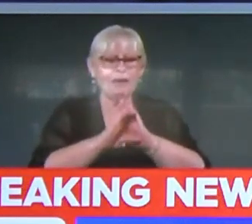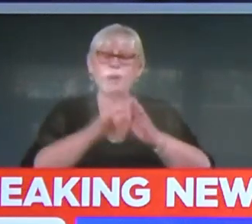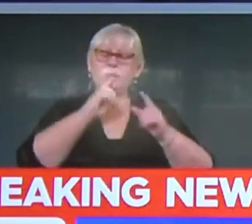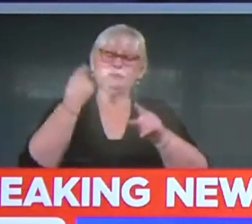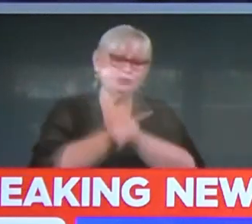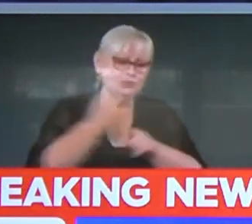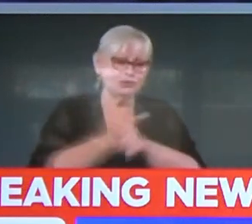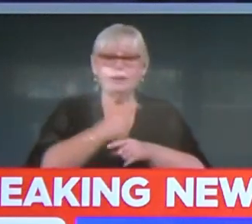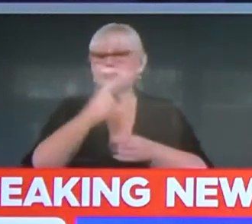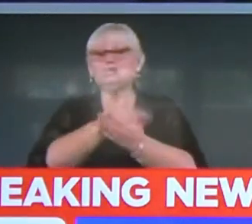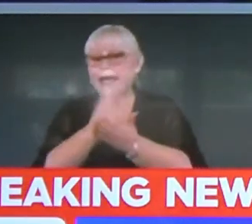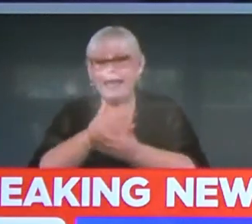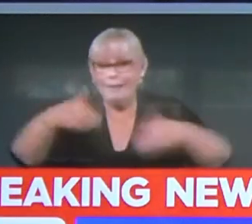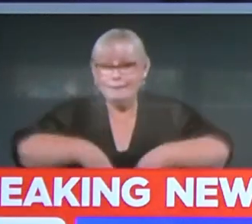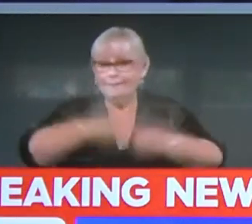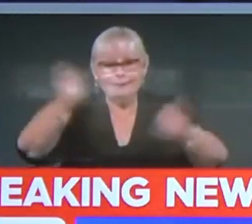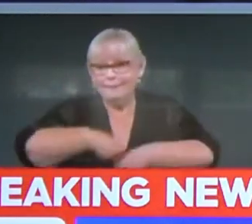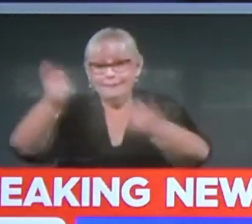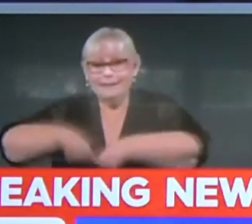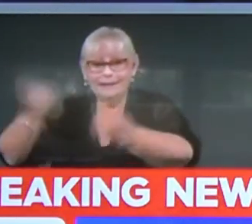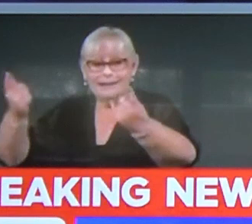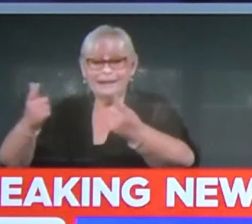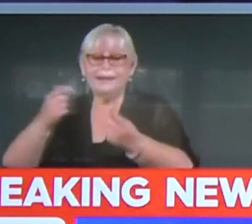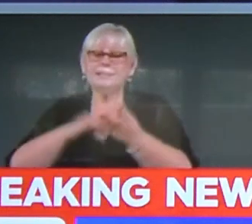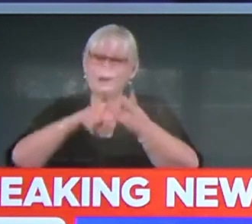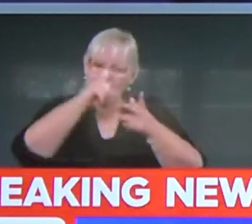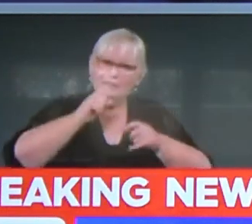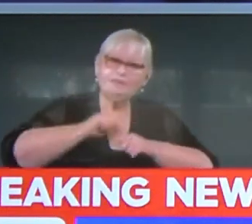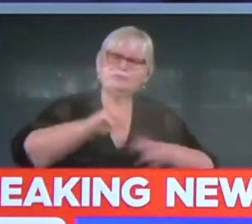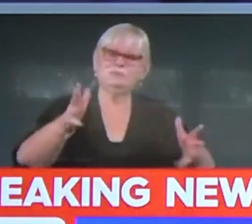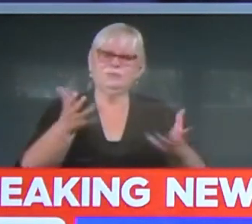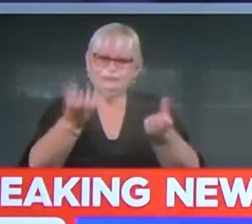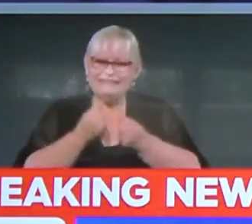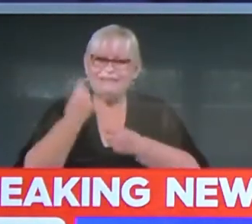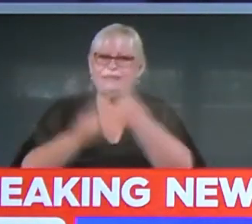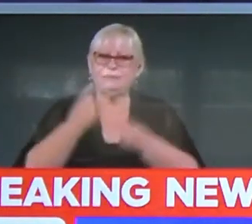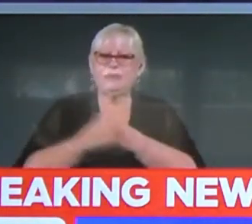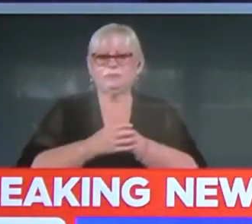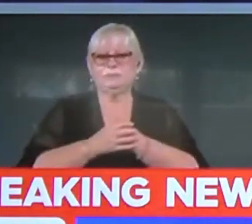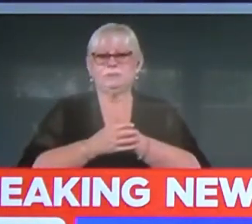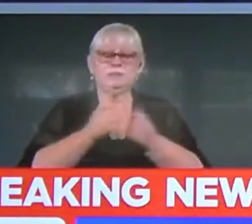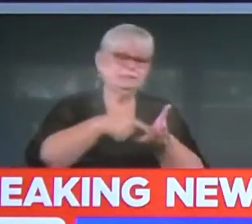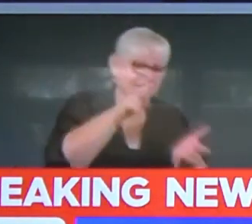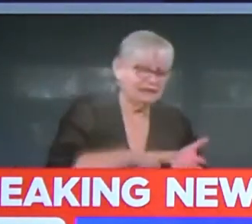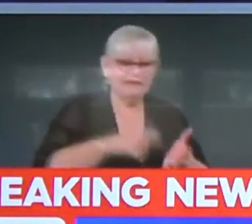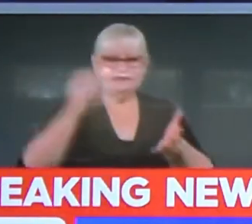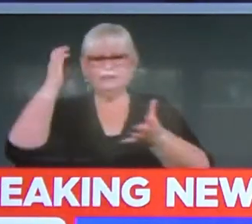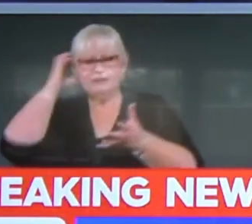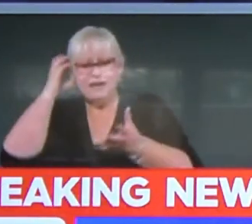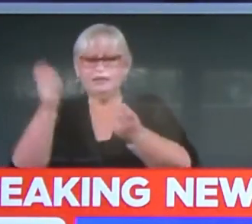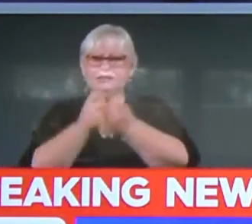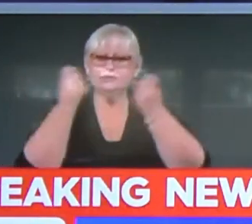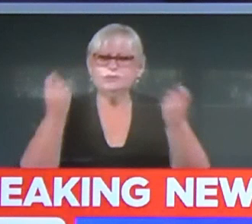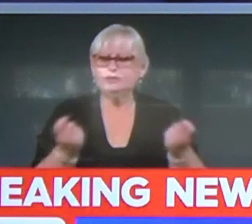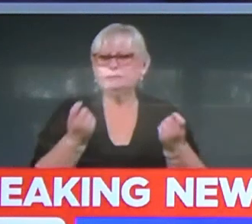out need to be shared amongst your friends. And that will continue. The public advertising, whether it's on television or radio or the many other means